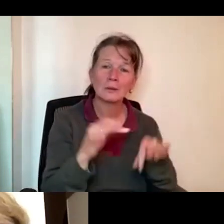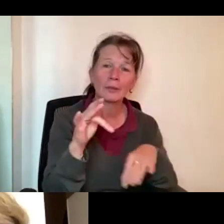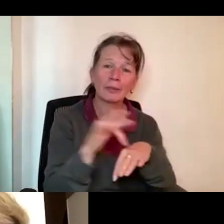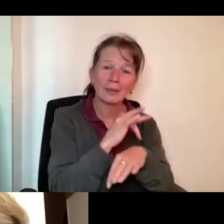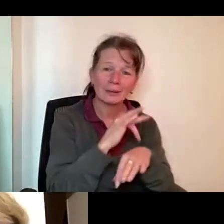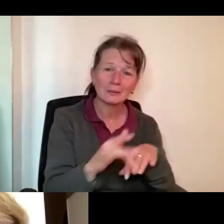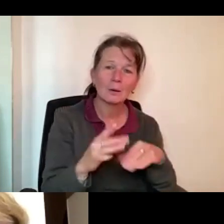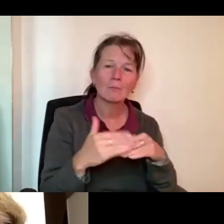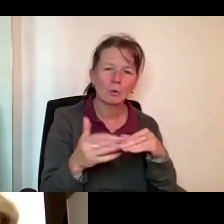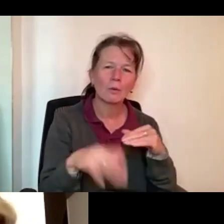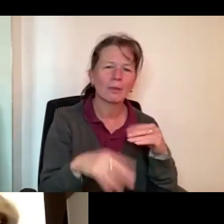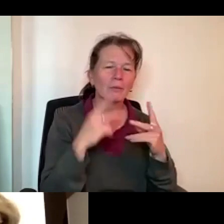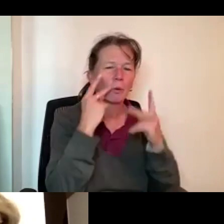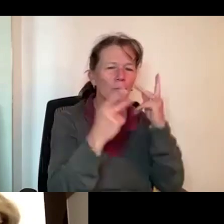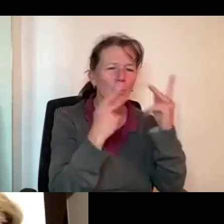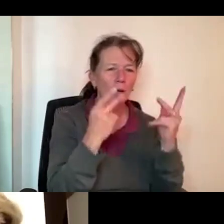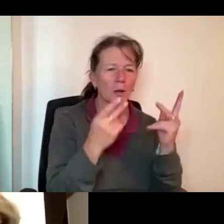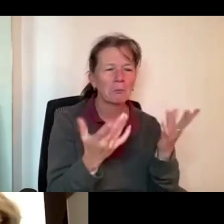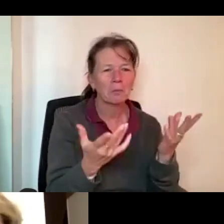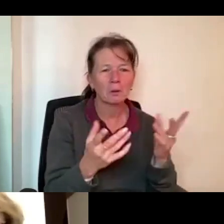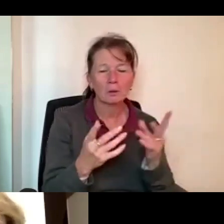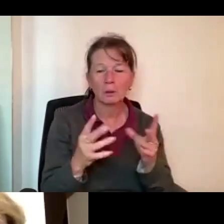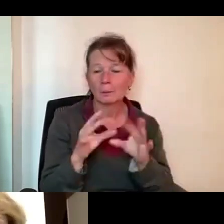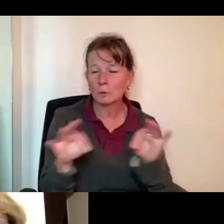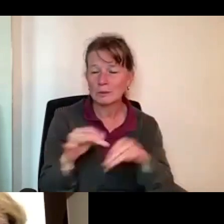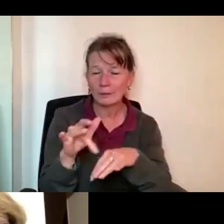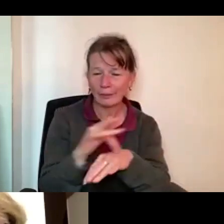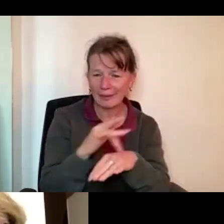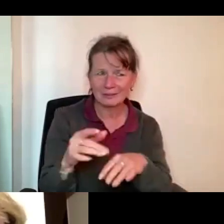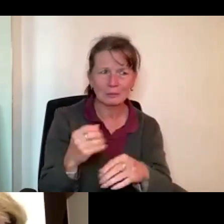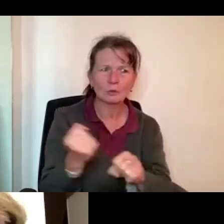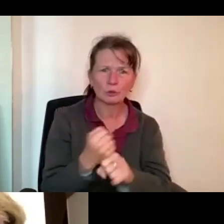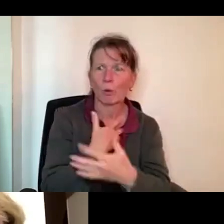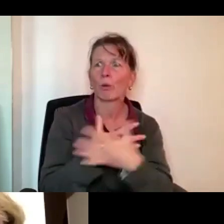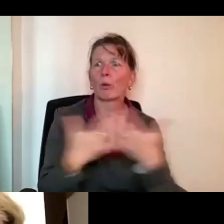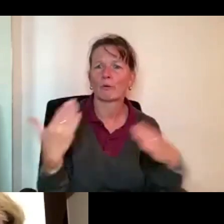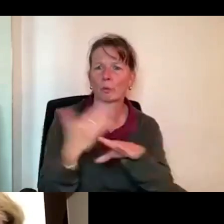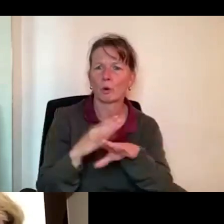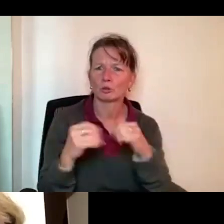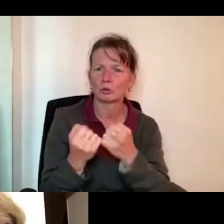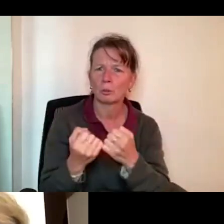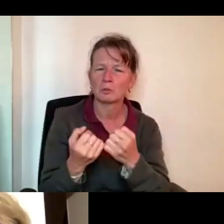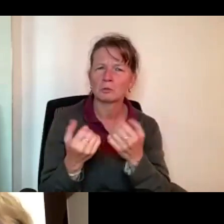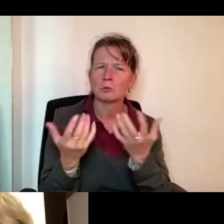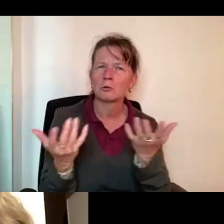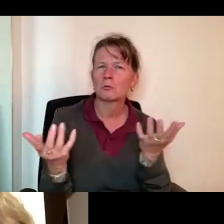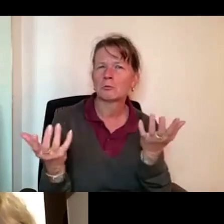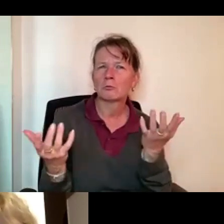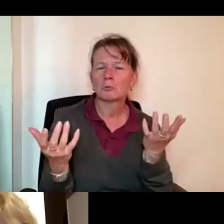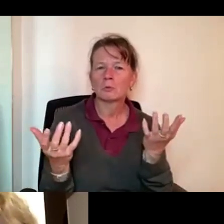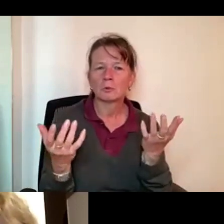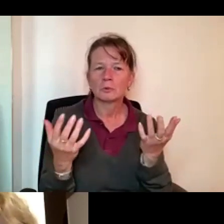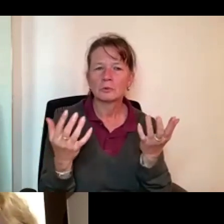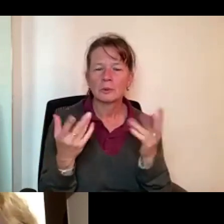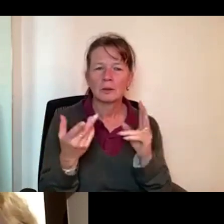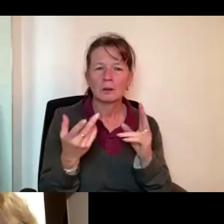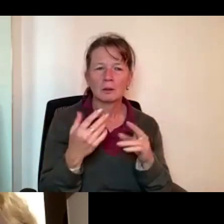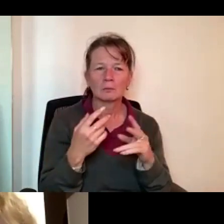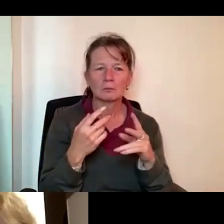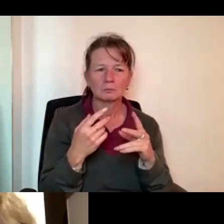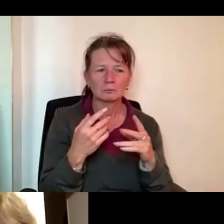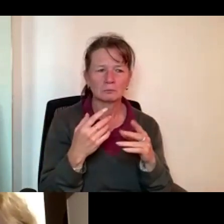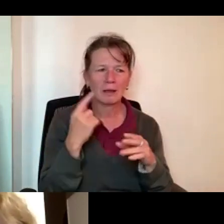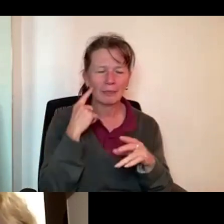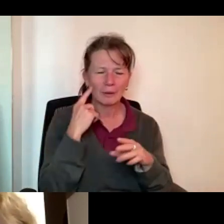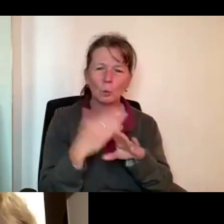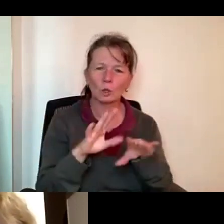opera, and obviously in musical theatre we do tons of workshops. And I think the workshop process is a really